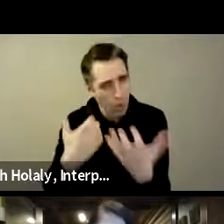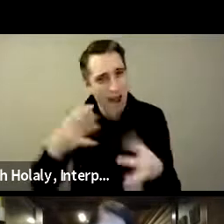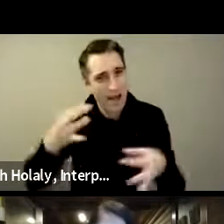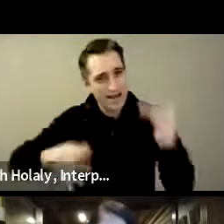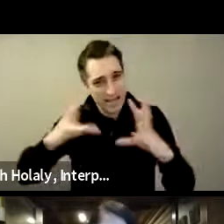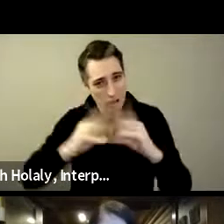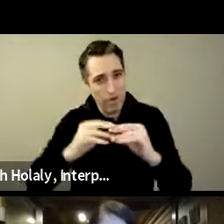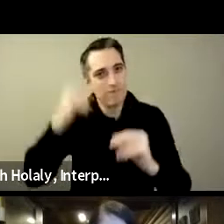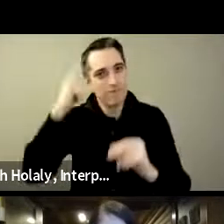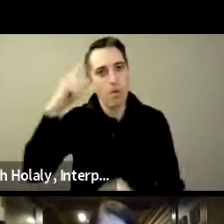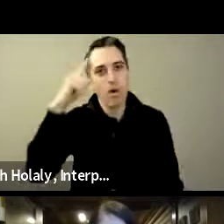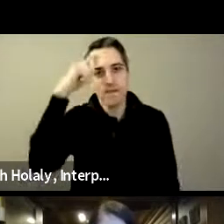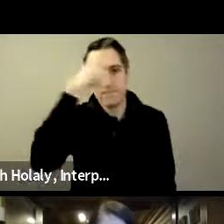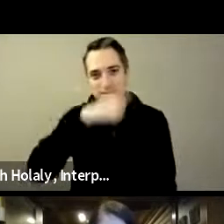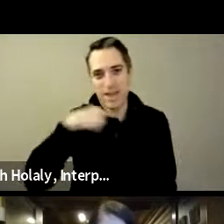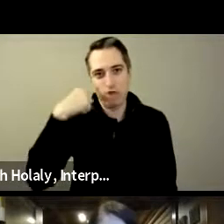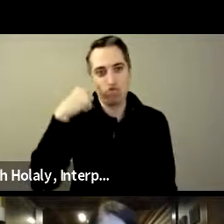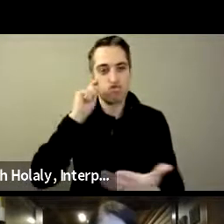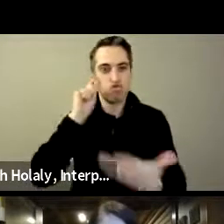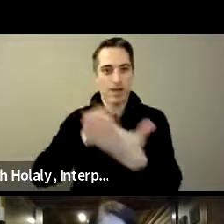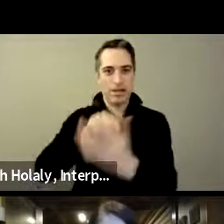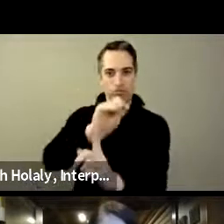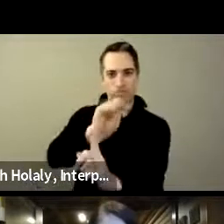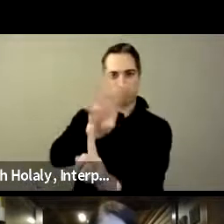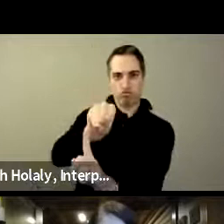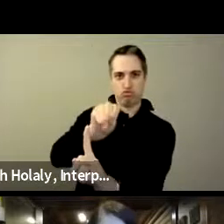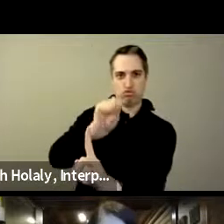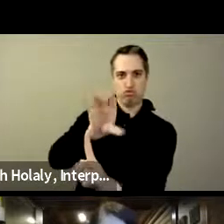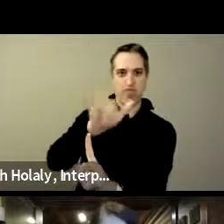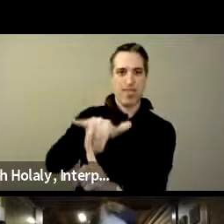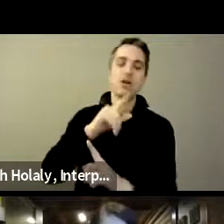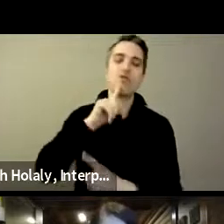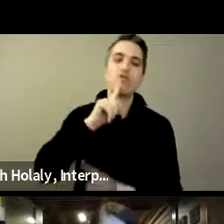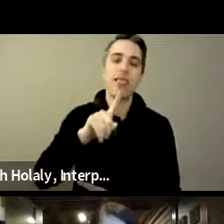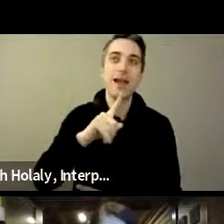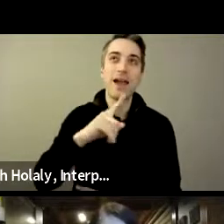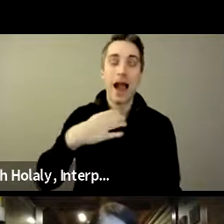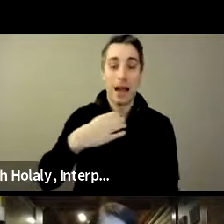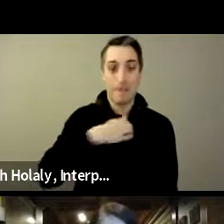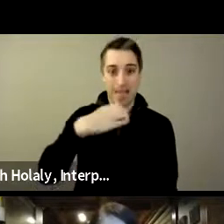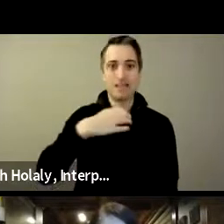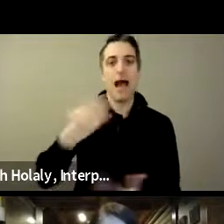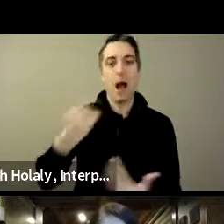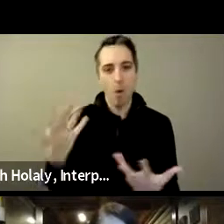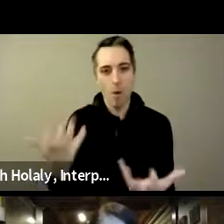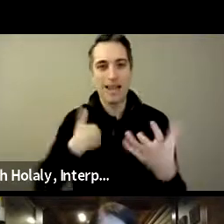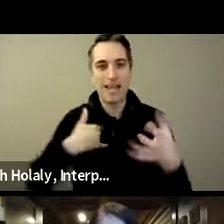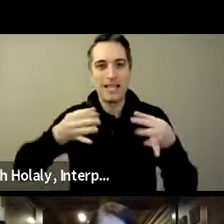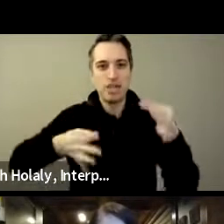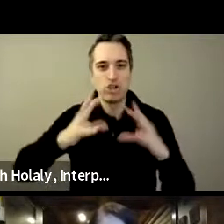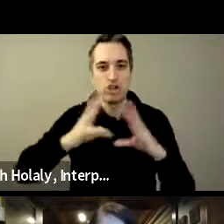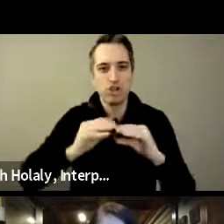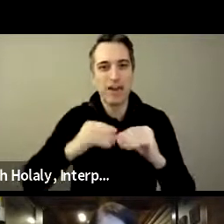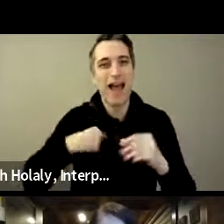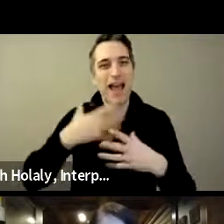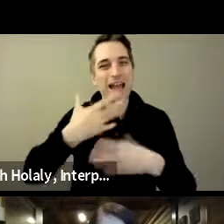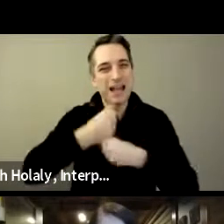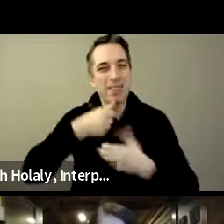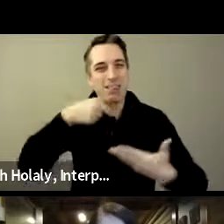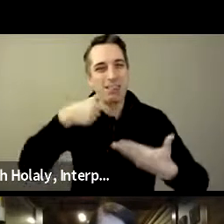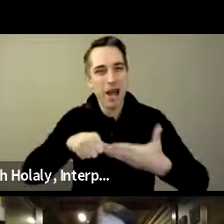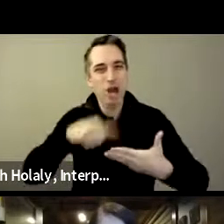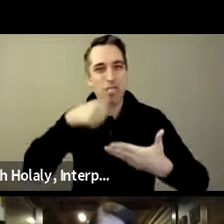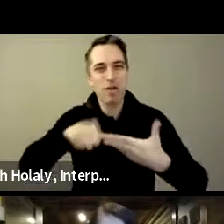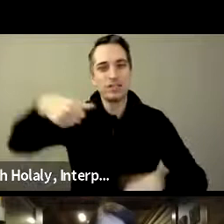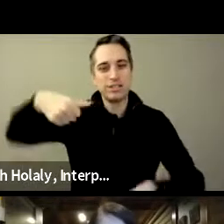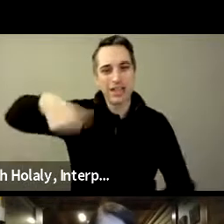facial recognition. I made a complaint, I made a complaint to get a hearing. I keep getting these letters of denial.